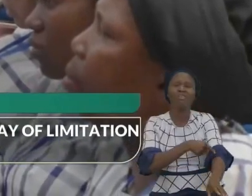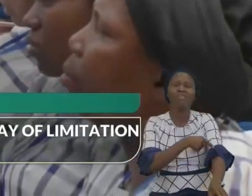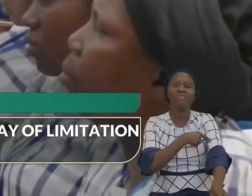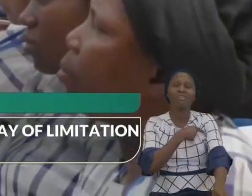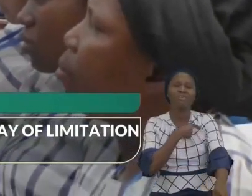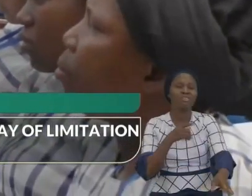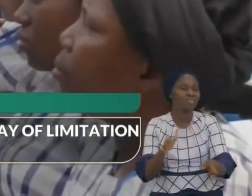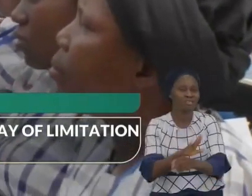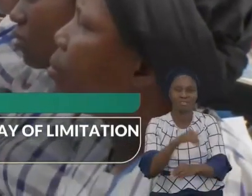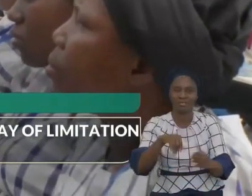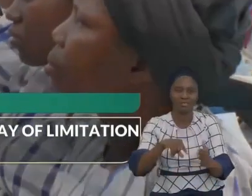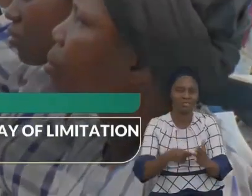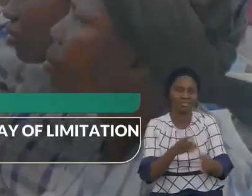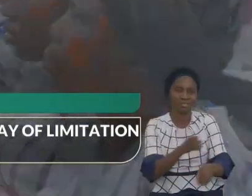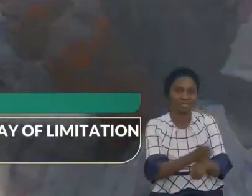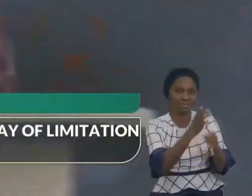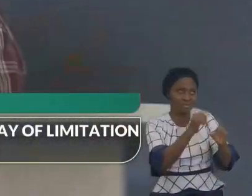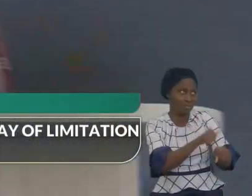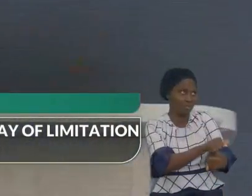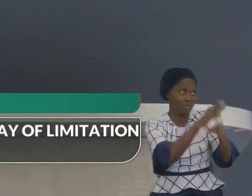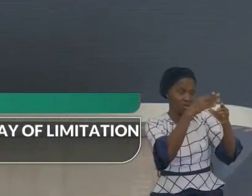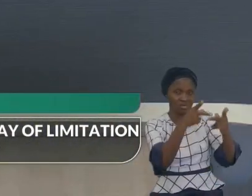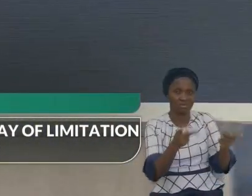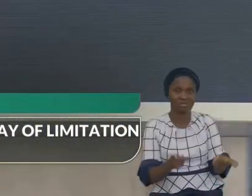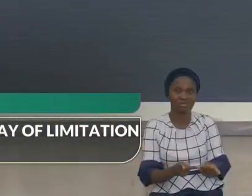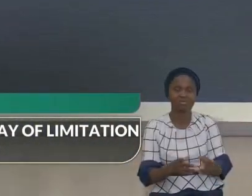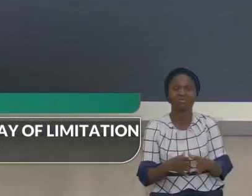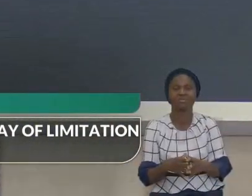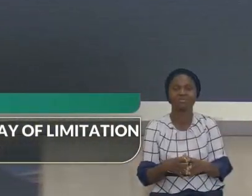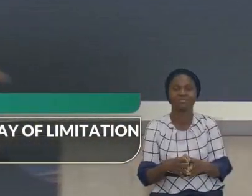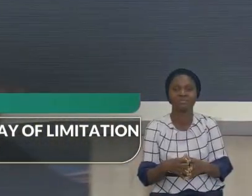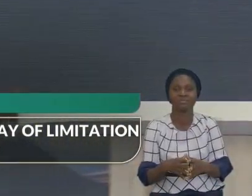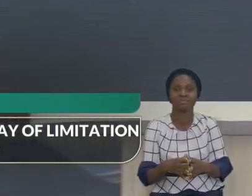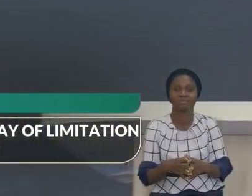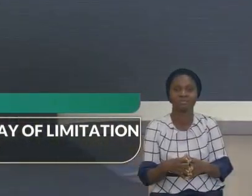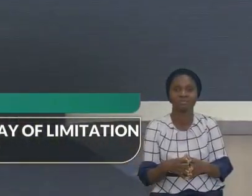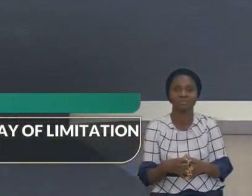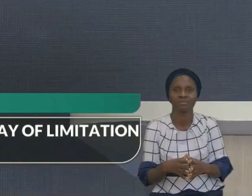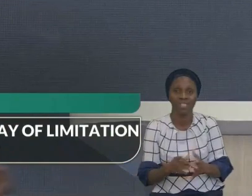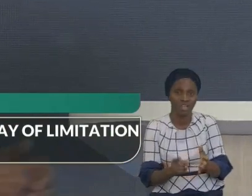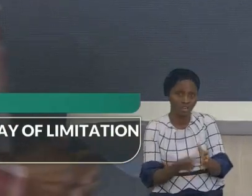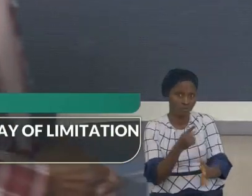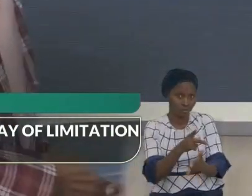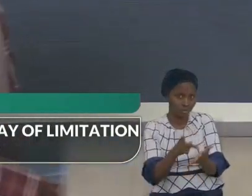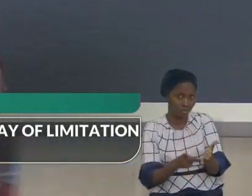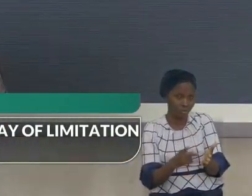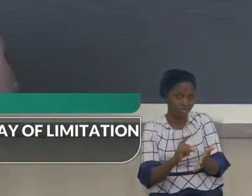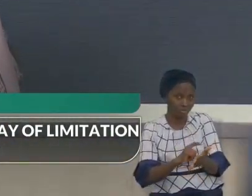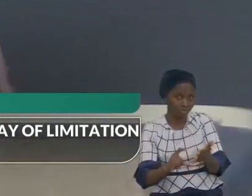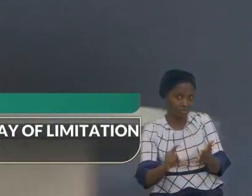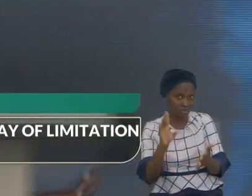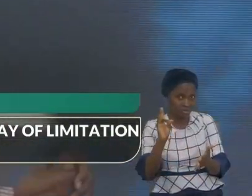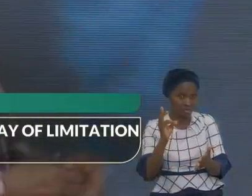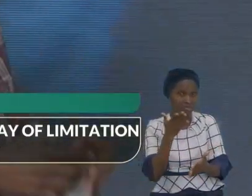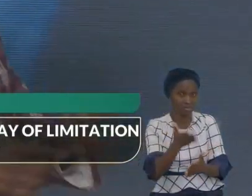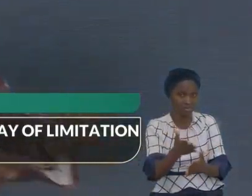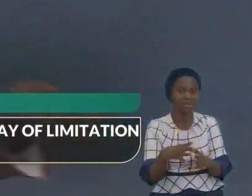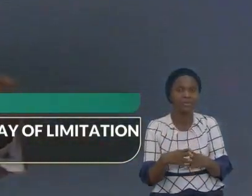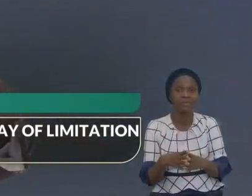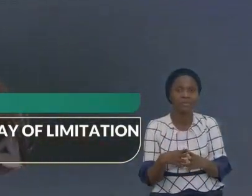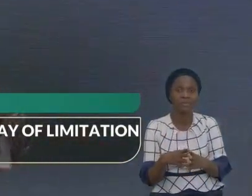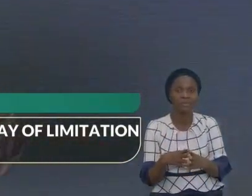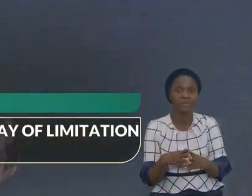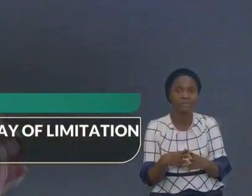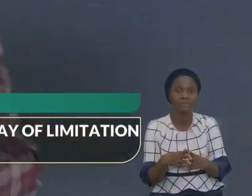Look at the first part of verse 7 there. In the first part of verse 7, it says, now